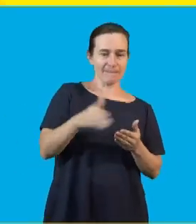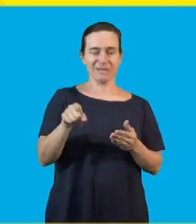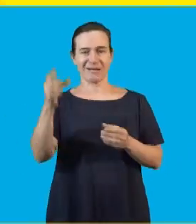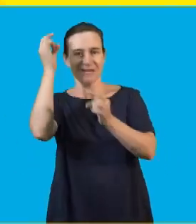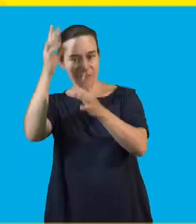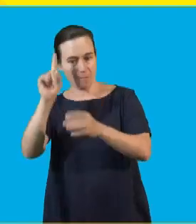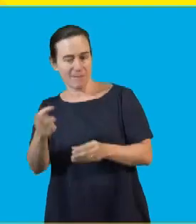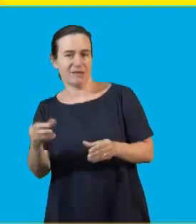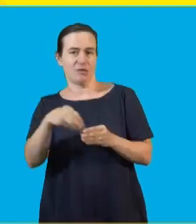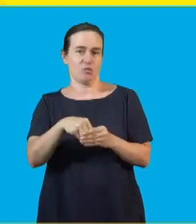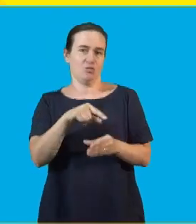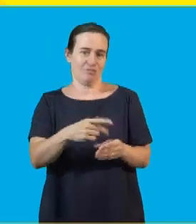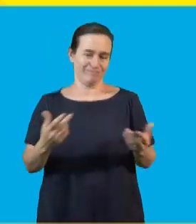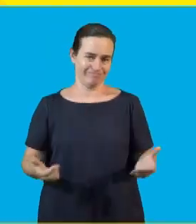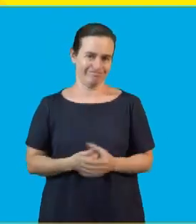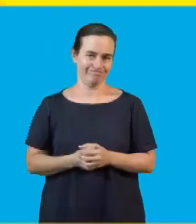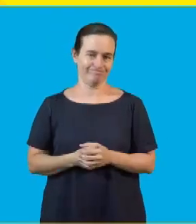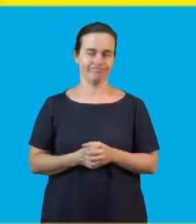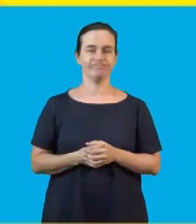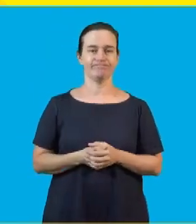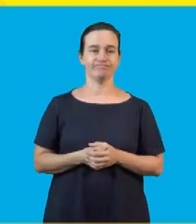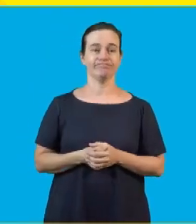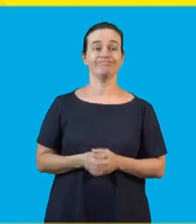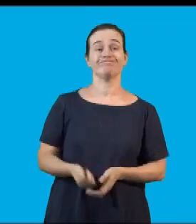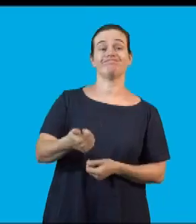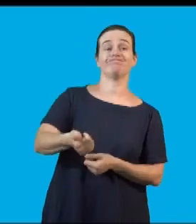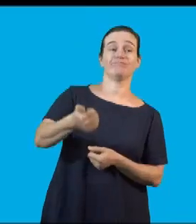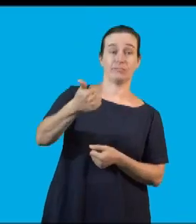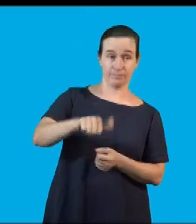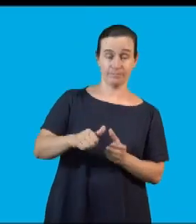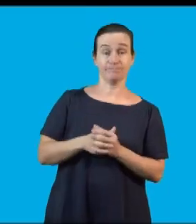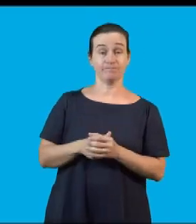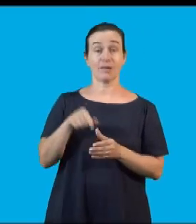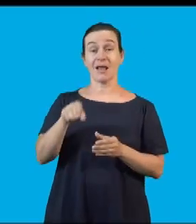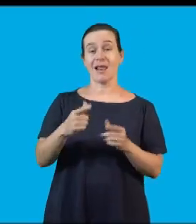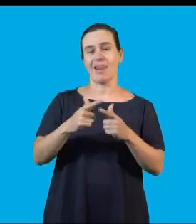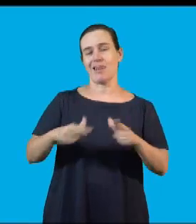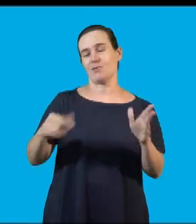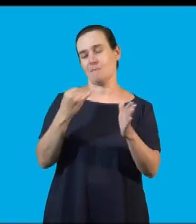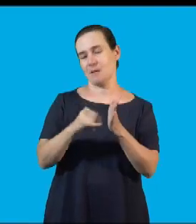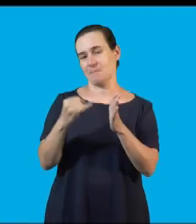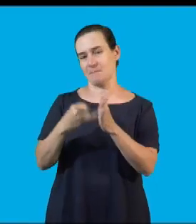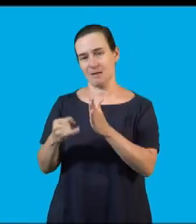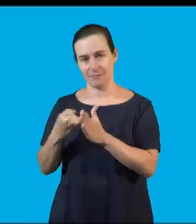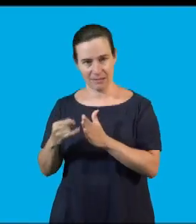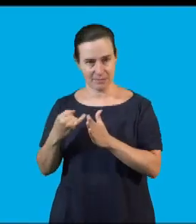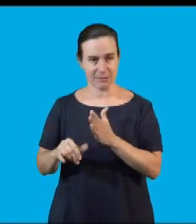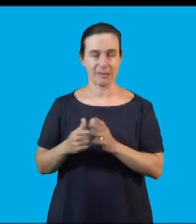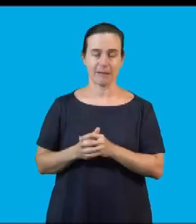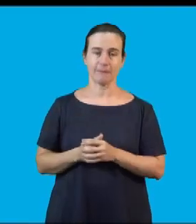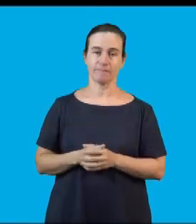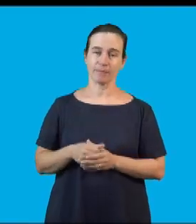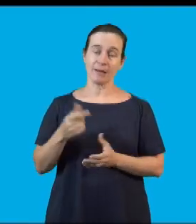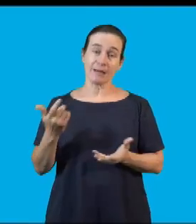is required on a grade 12 level. Then, language errors. Be careful in your writing. Use